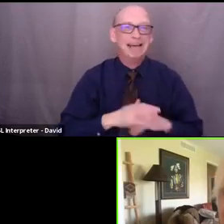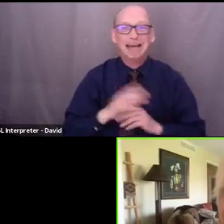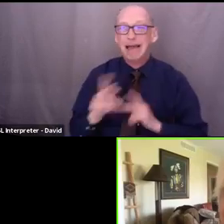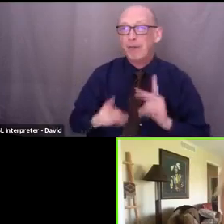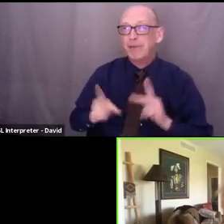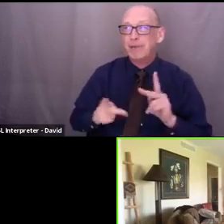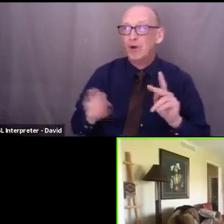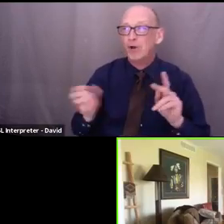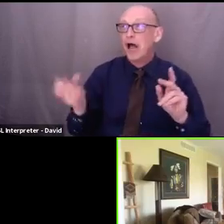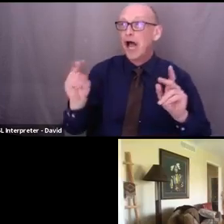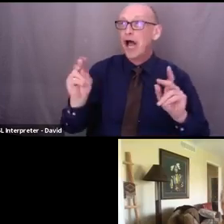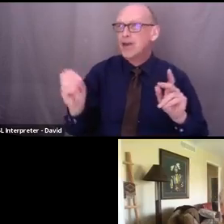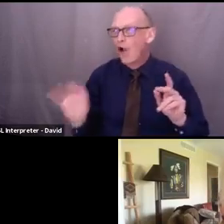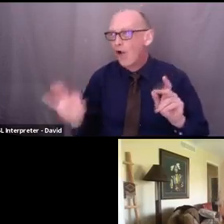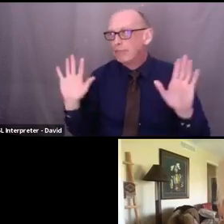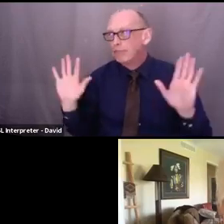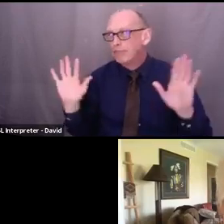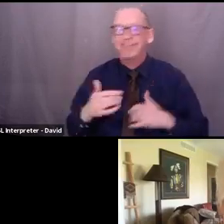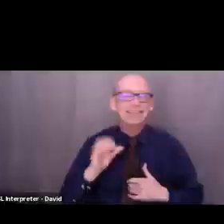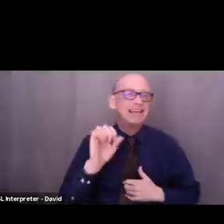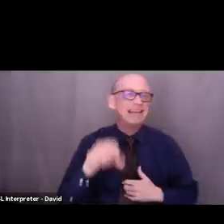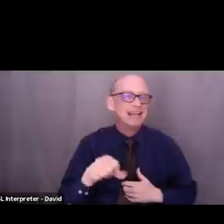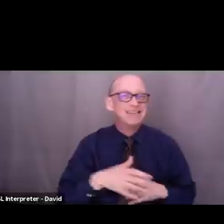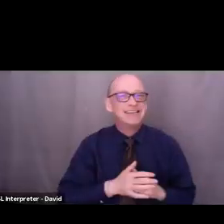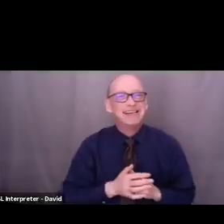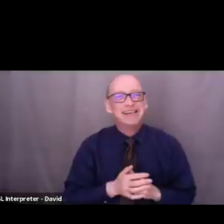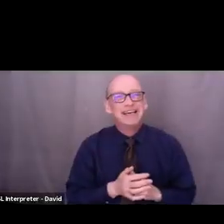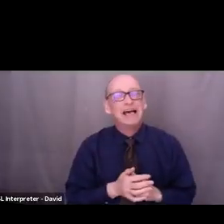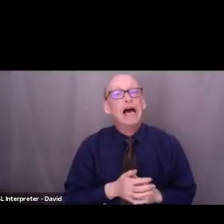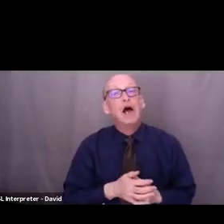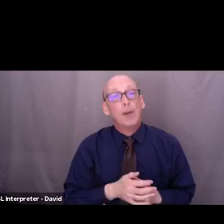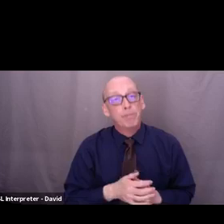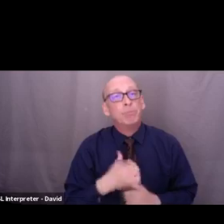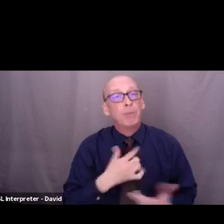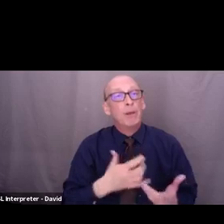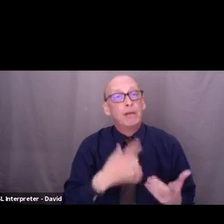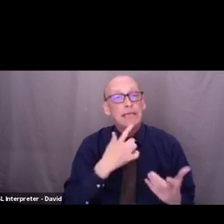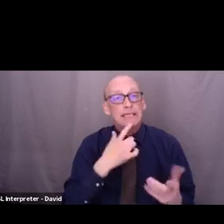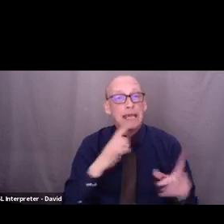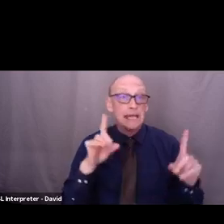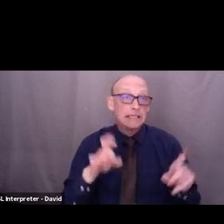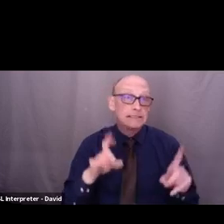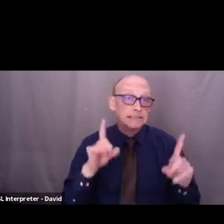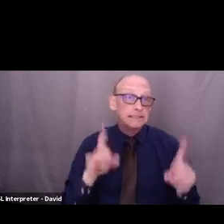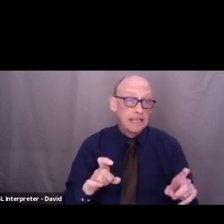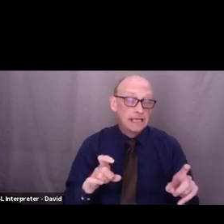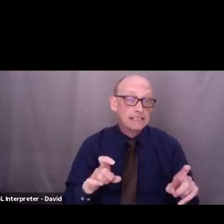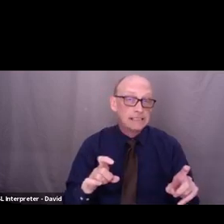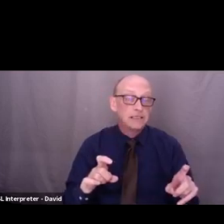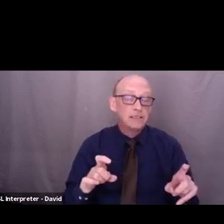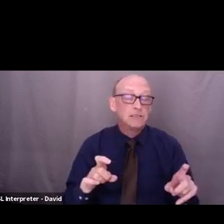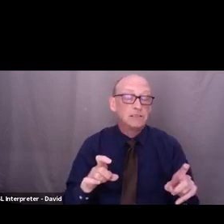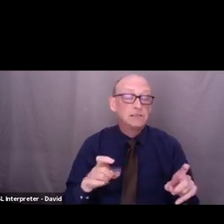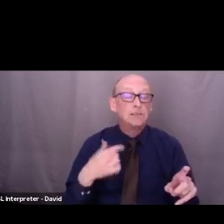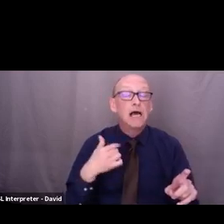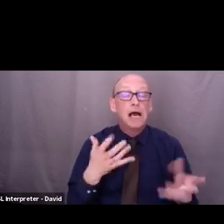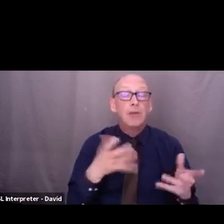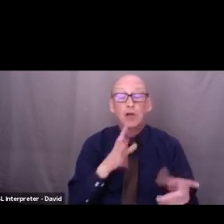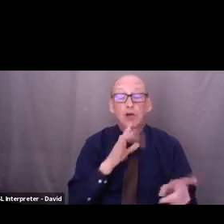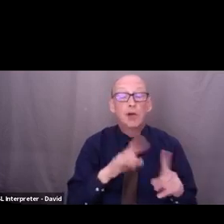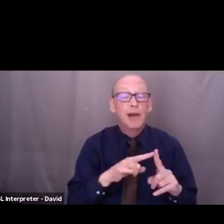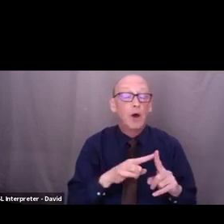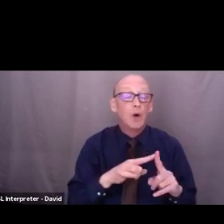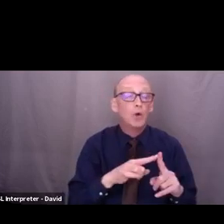coming on and off. Thank you. Yes, yes. I want to save the testing for the second part. I do want to talk about where we've been with nursing